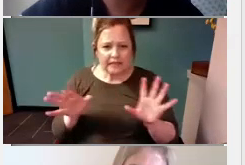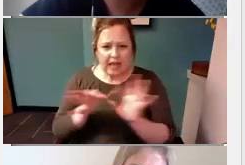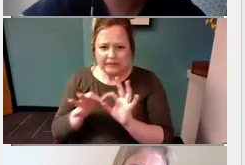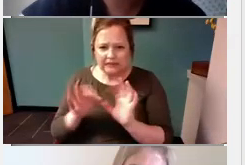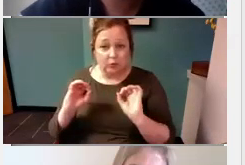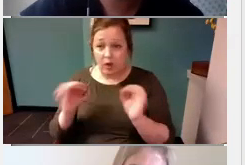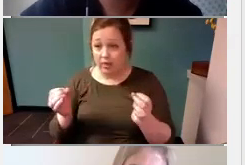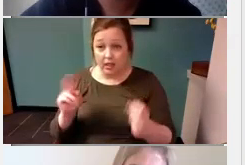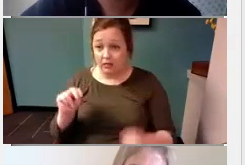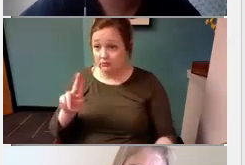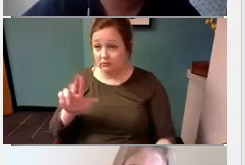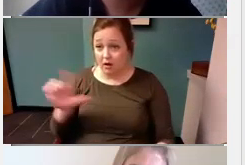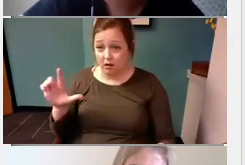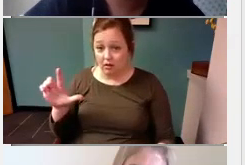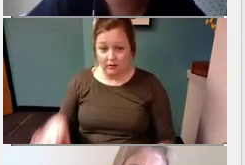null.